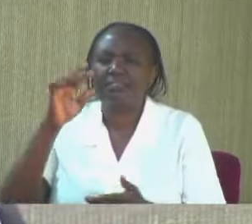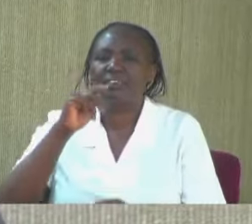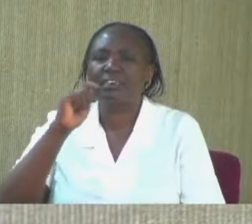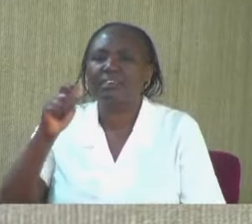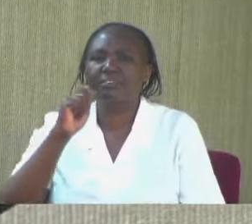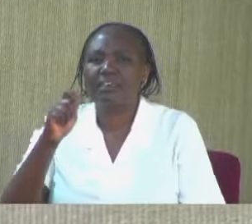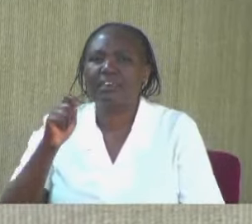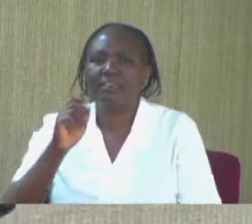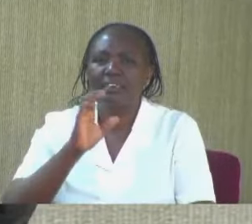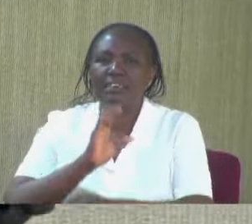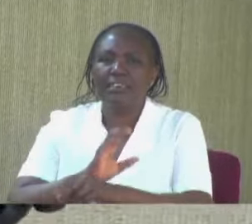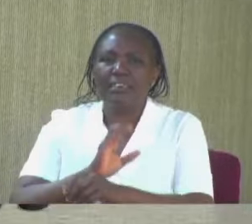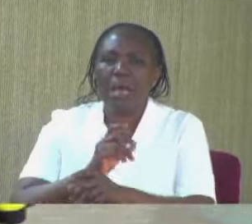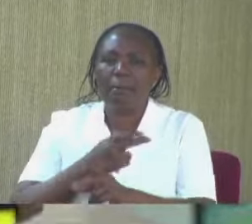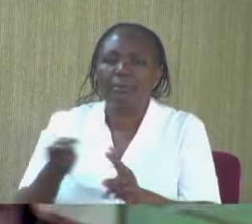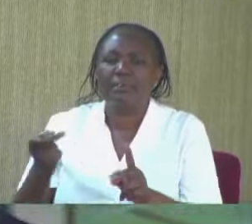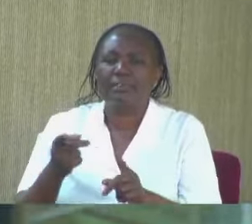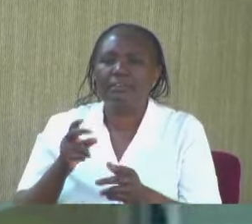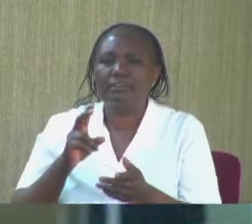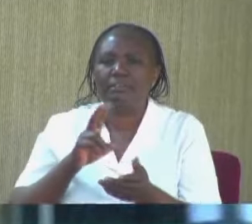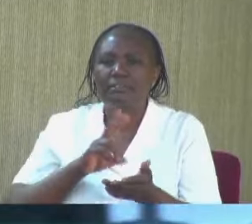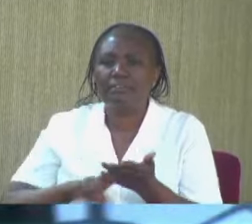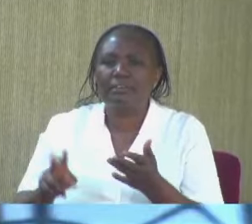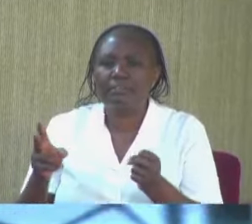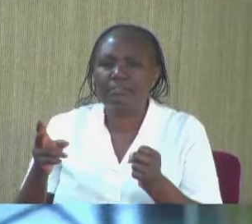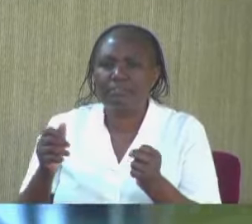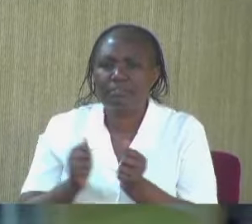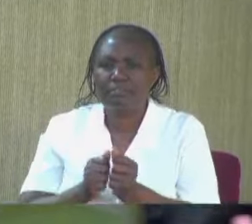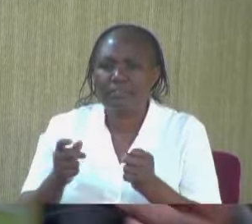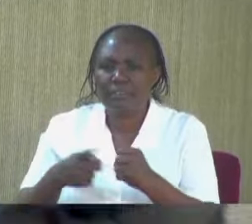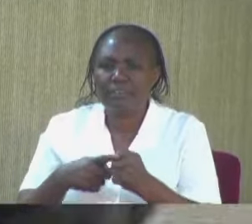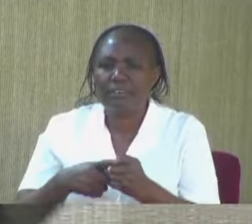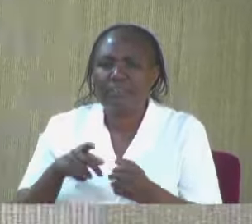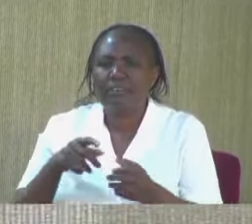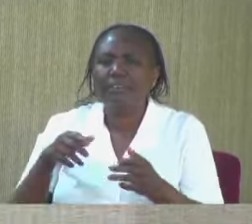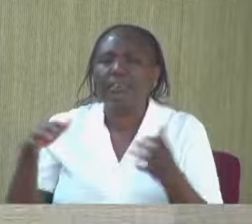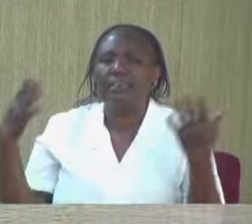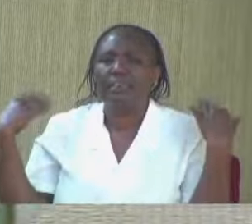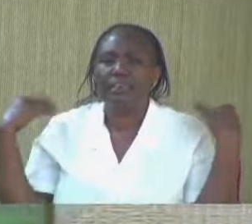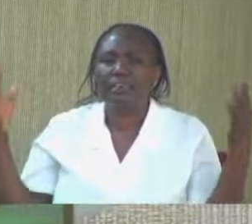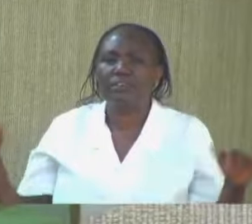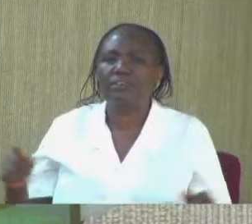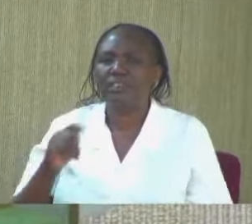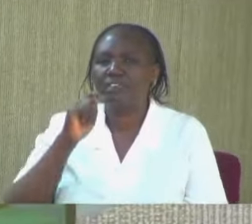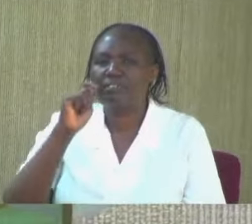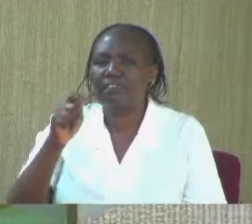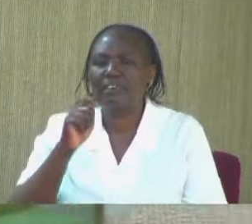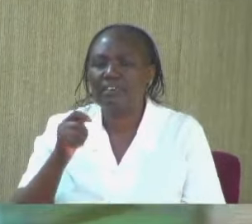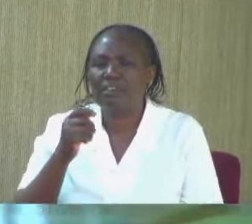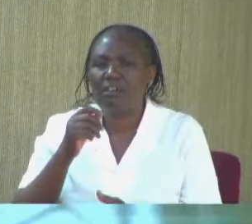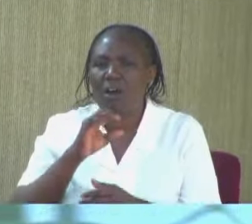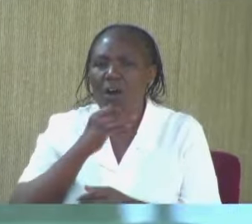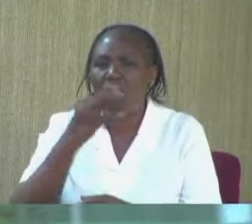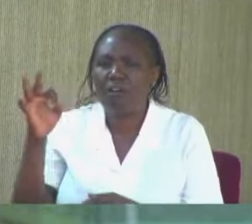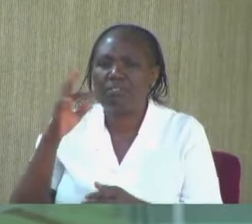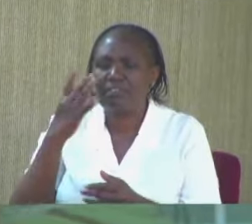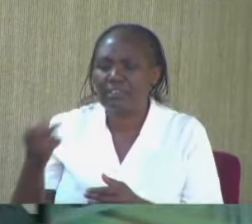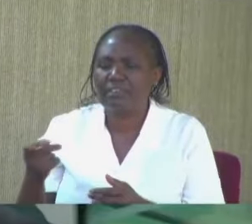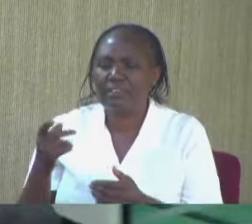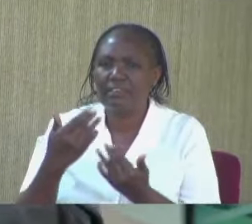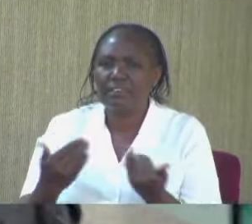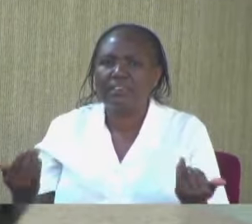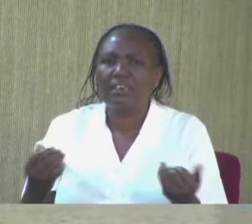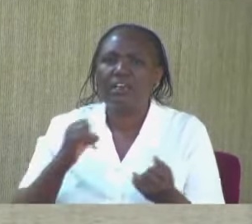the churches? But verse 16 says that it is the angel testifying of these things. In other words, John the